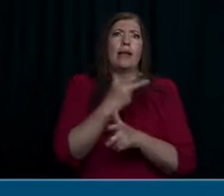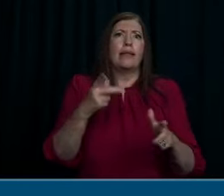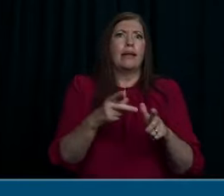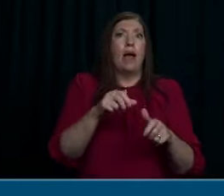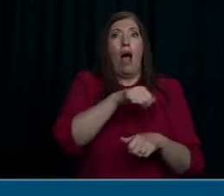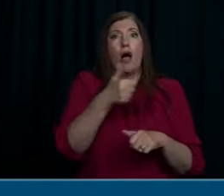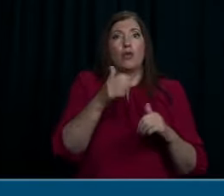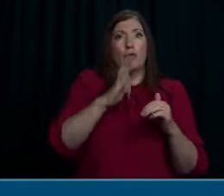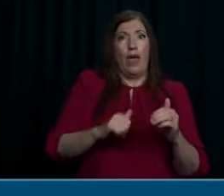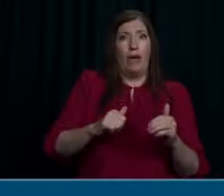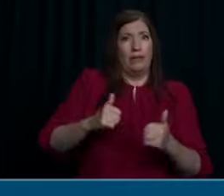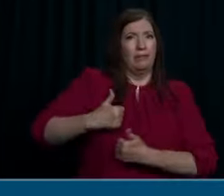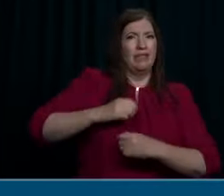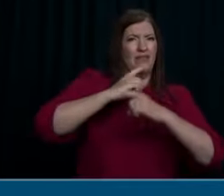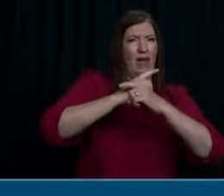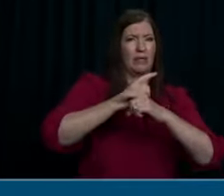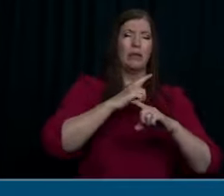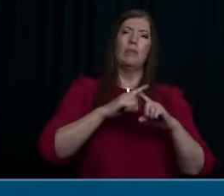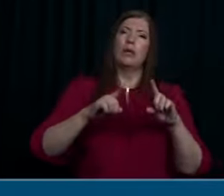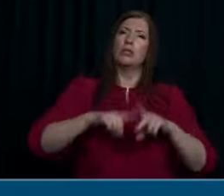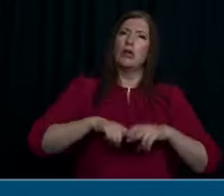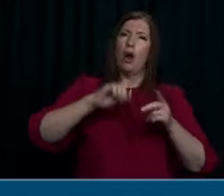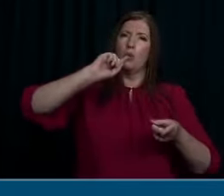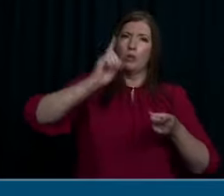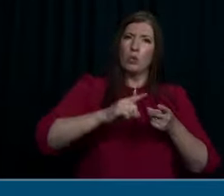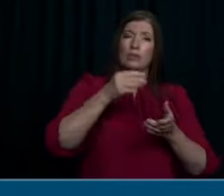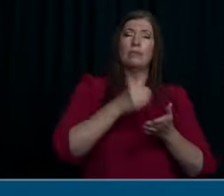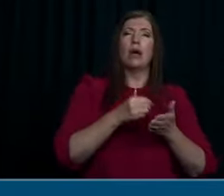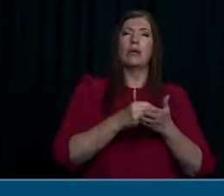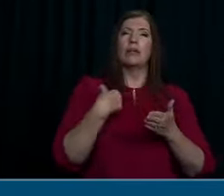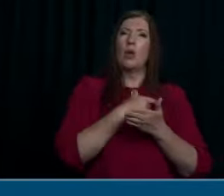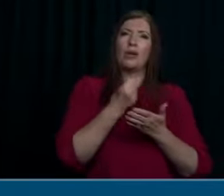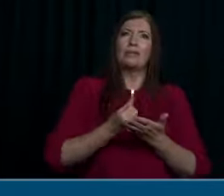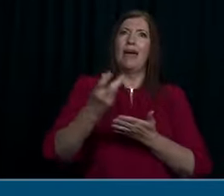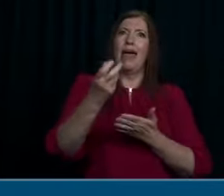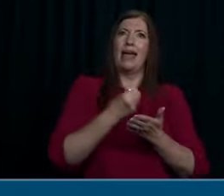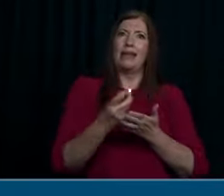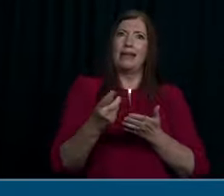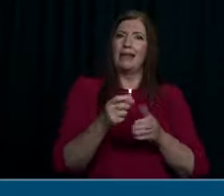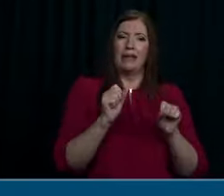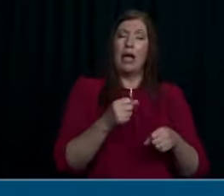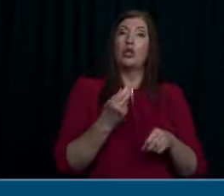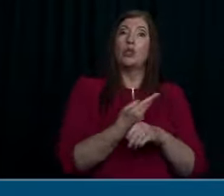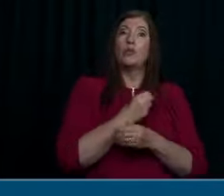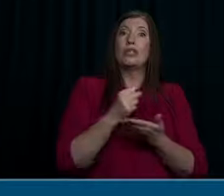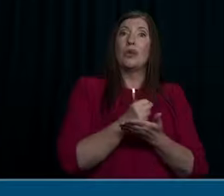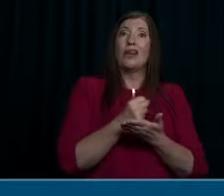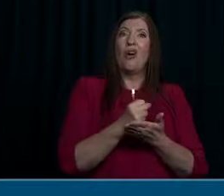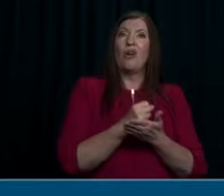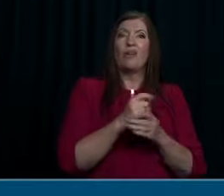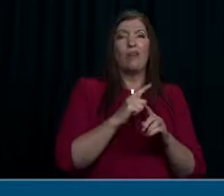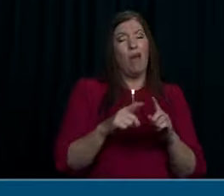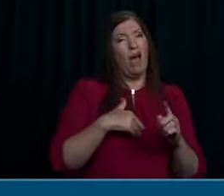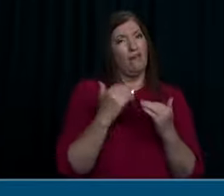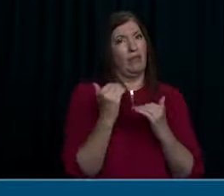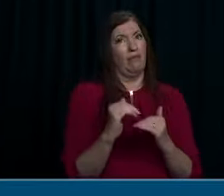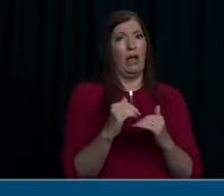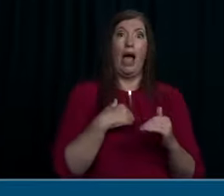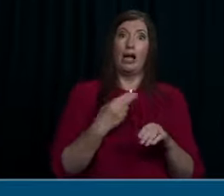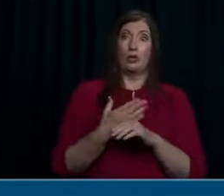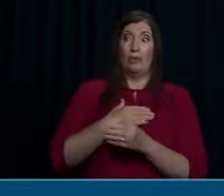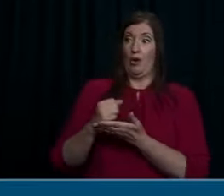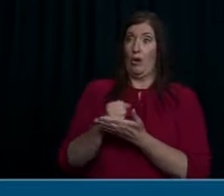So again, I think it starts with reducing the amount of money that we're spending. We can only use a credit card for so long. Okay, I know if I use my credit card at home,